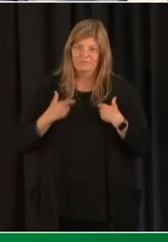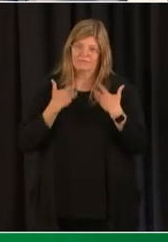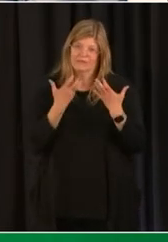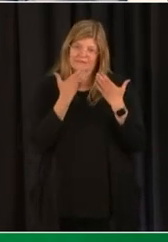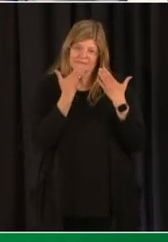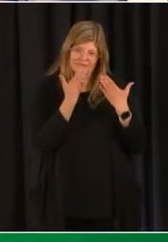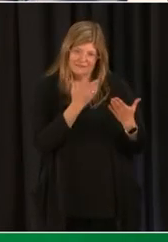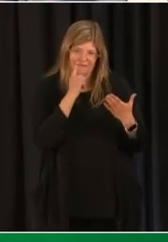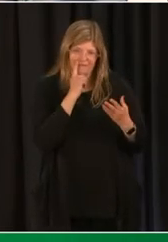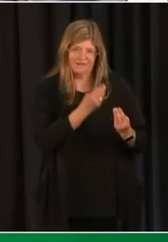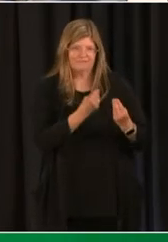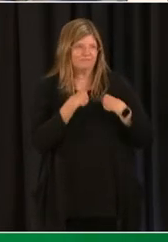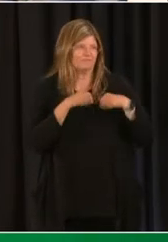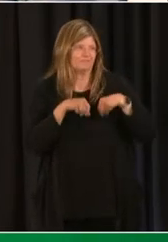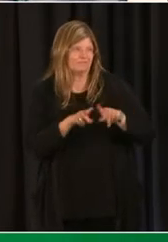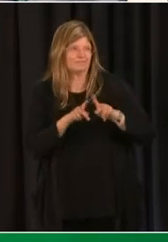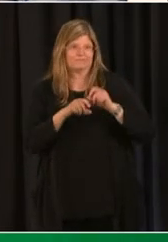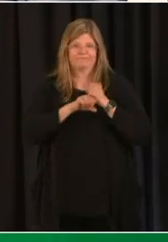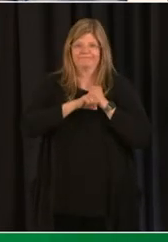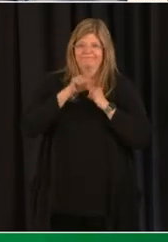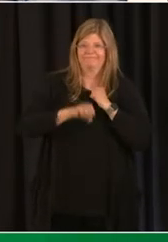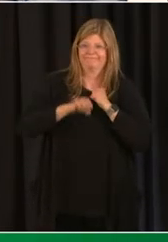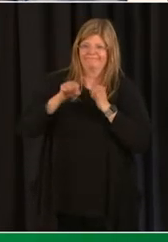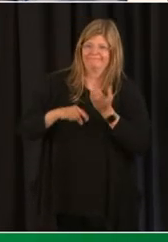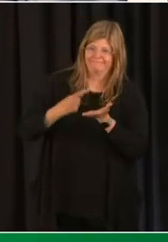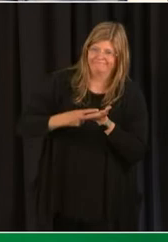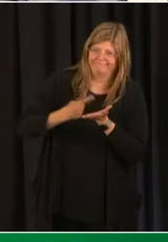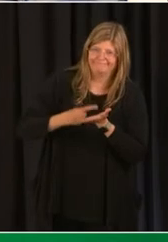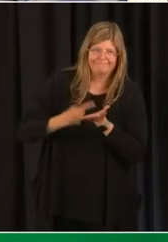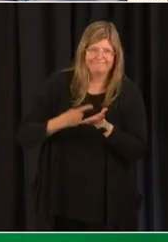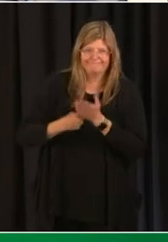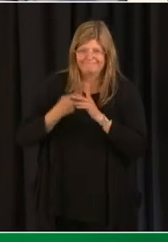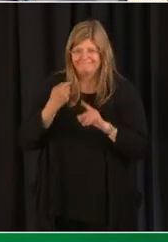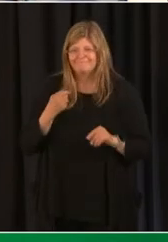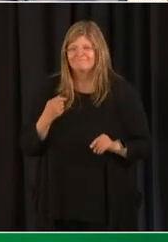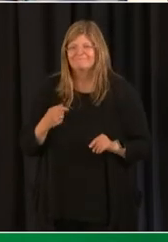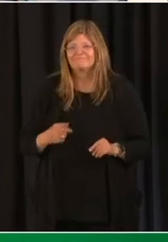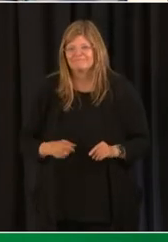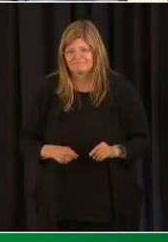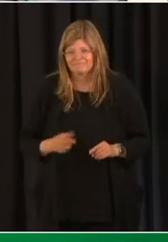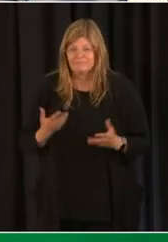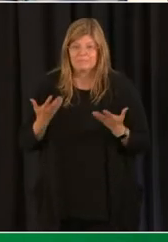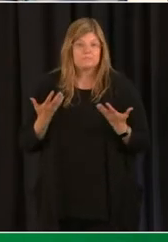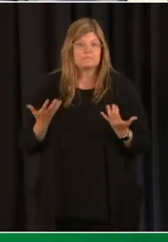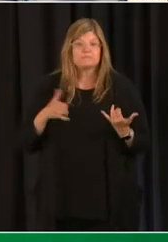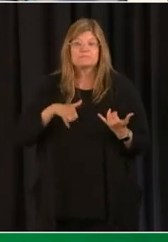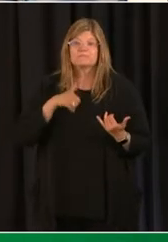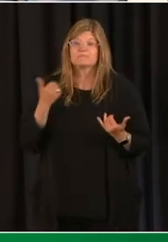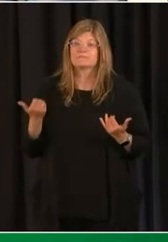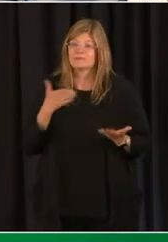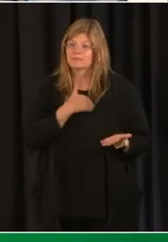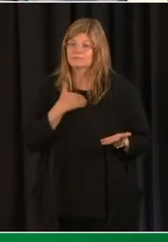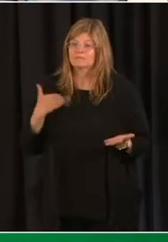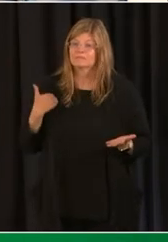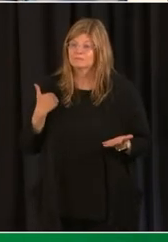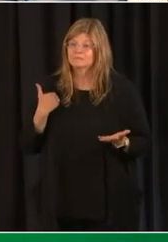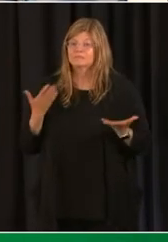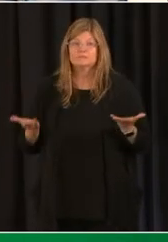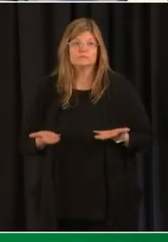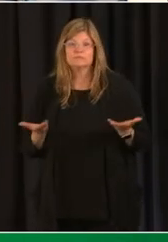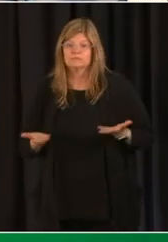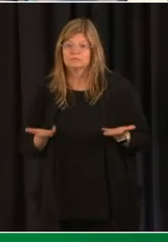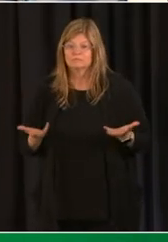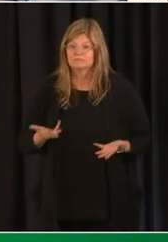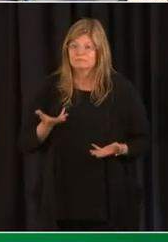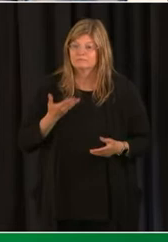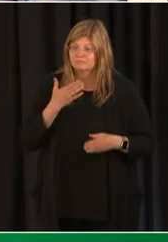thank you for the opportunity to join you today, and the other members who are on this